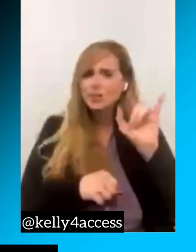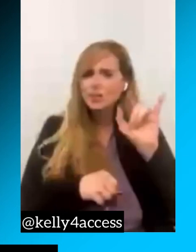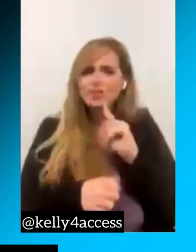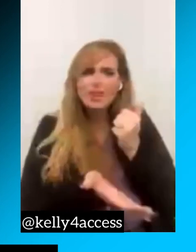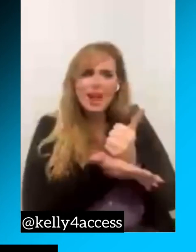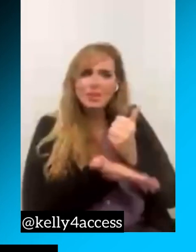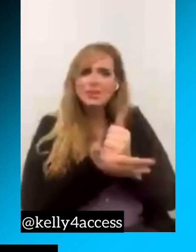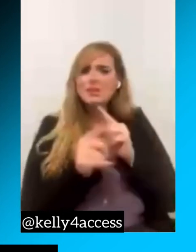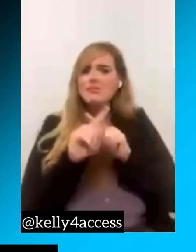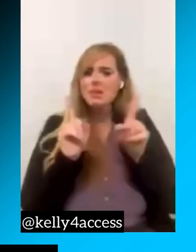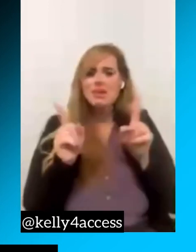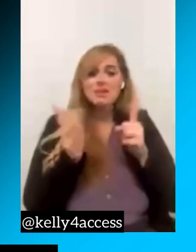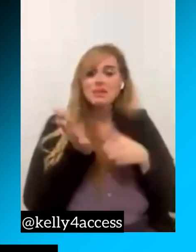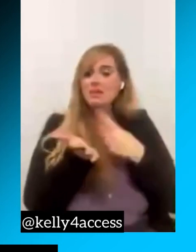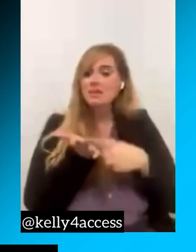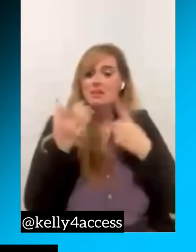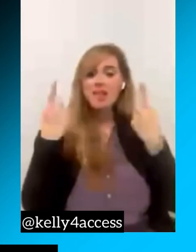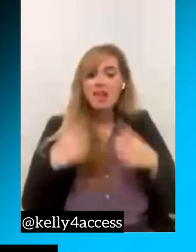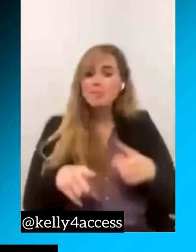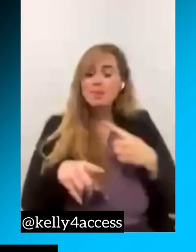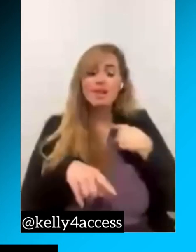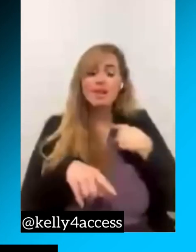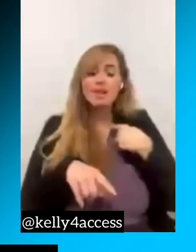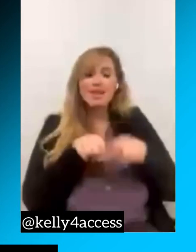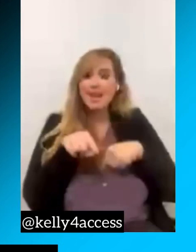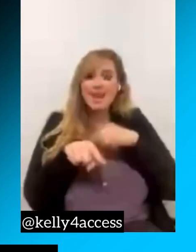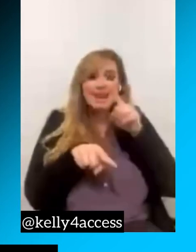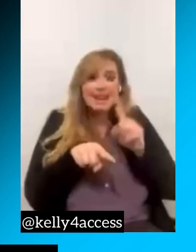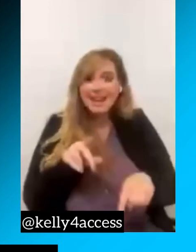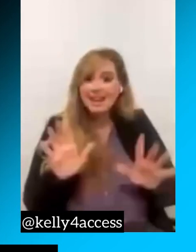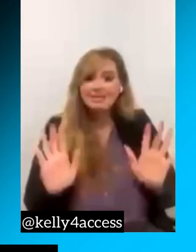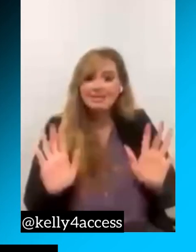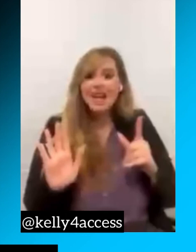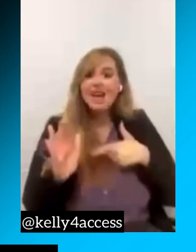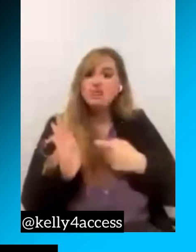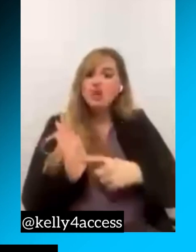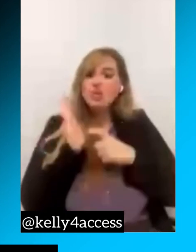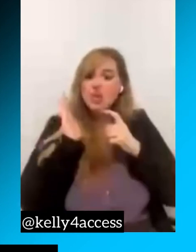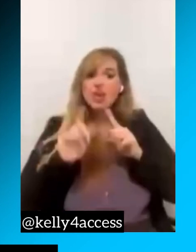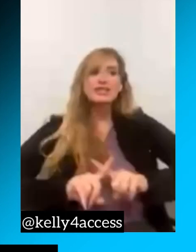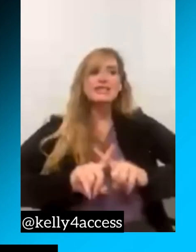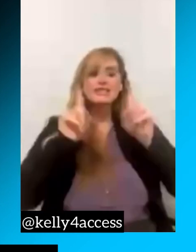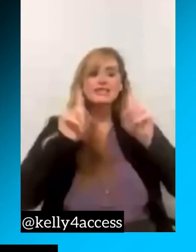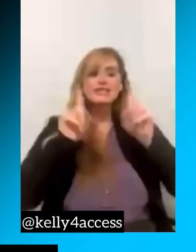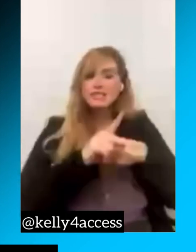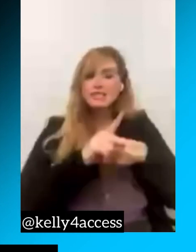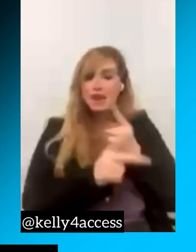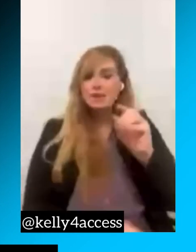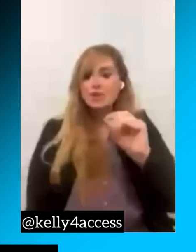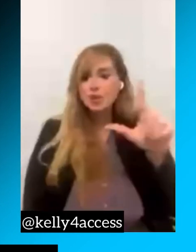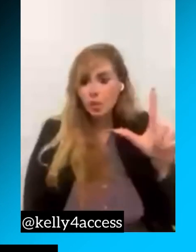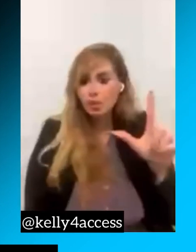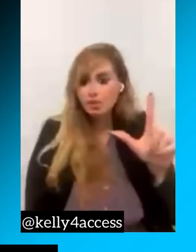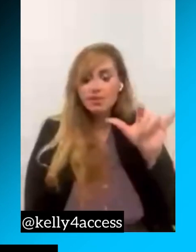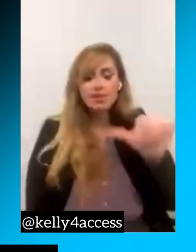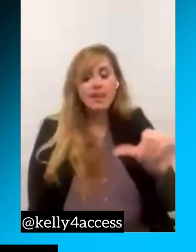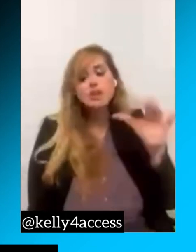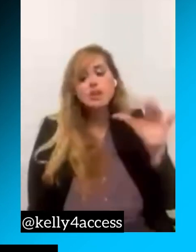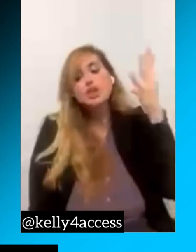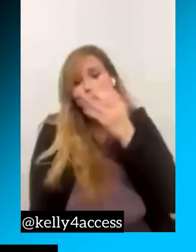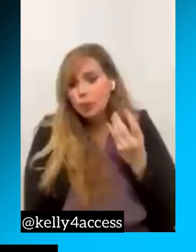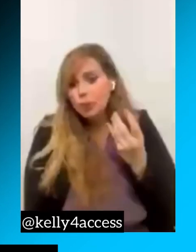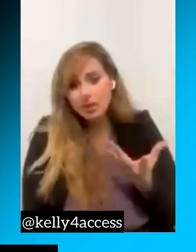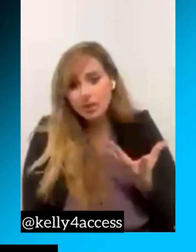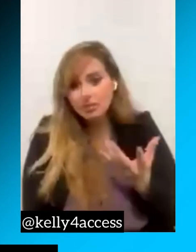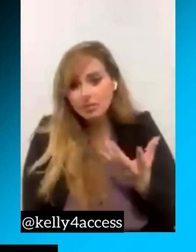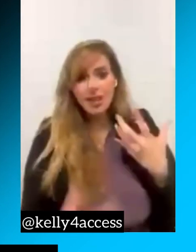my life where I cannot. I just can't. I require a different kind of tool. And that's the beauty about health, is